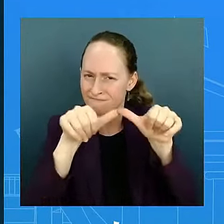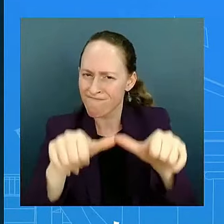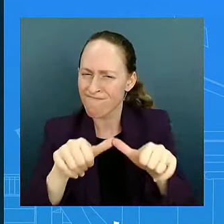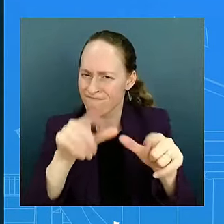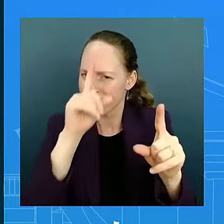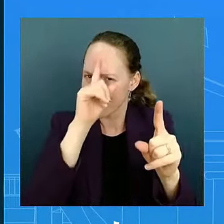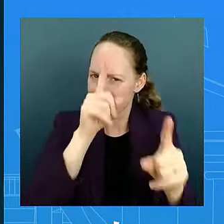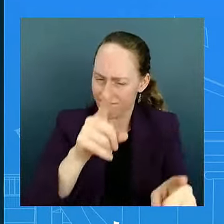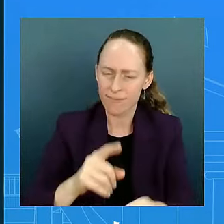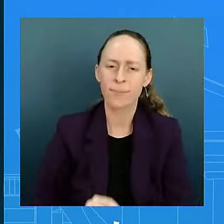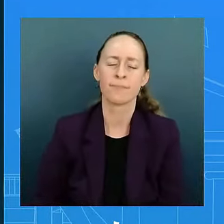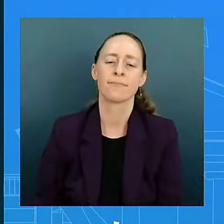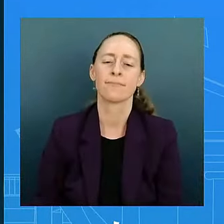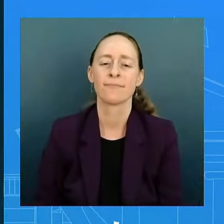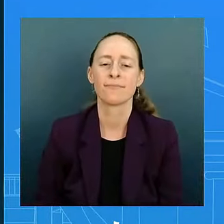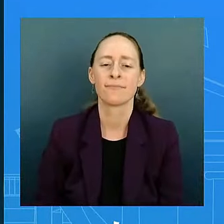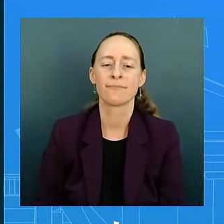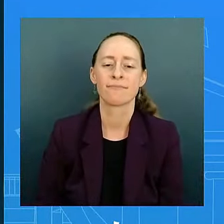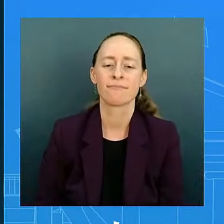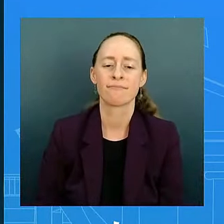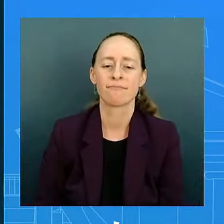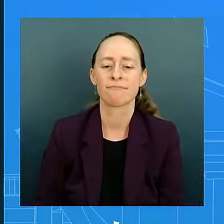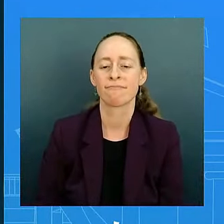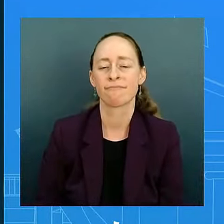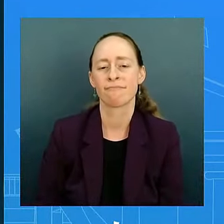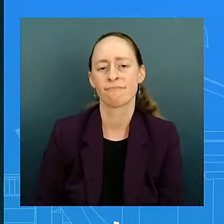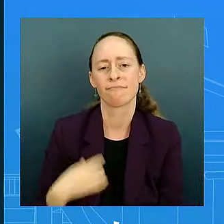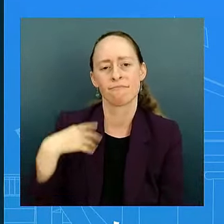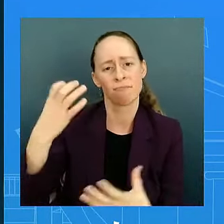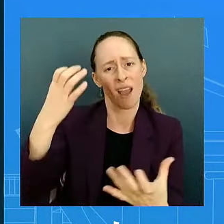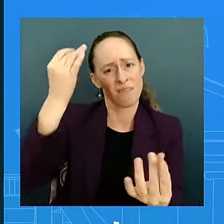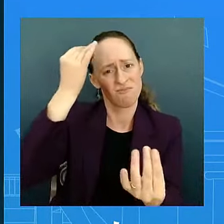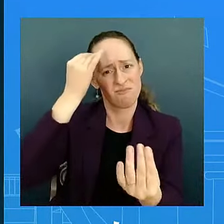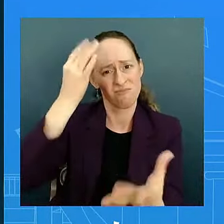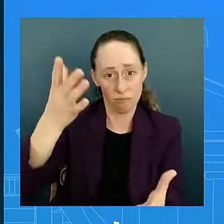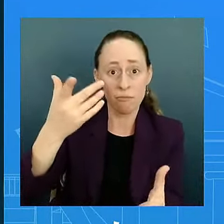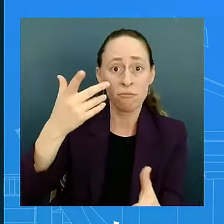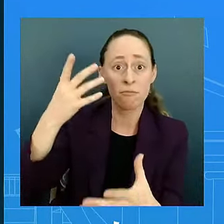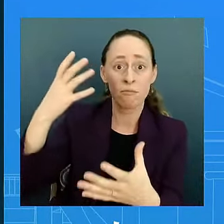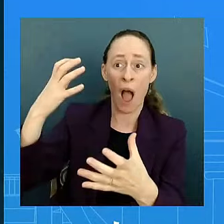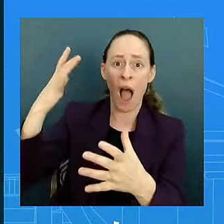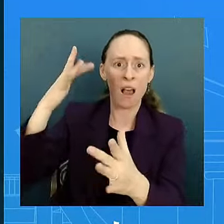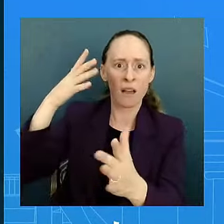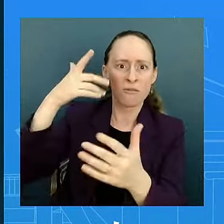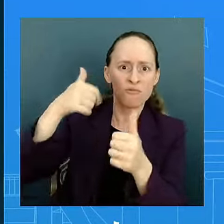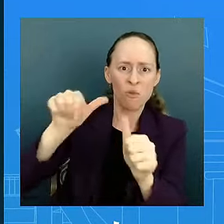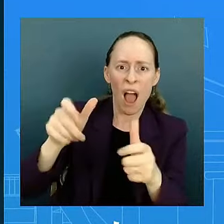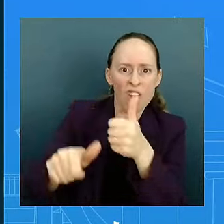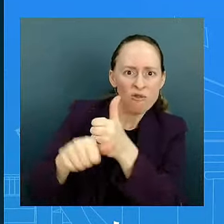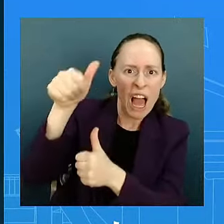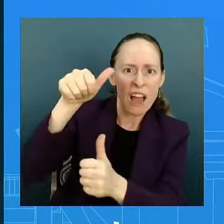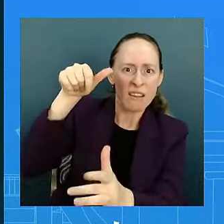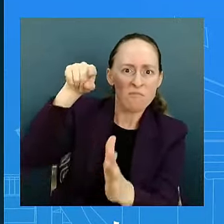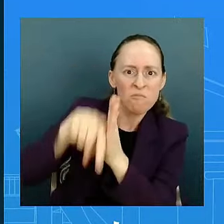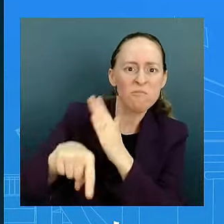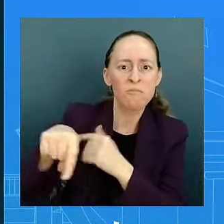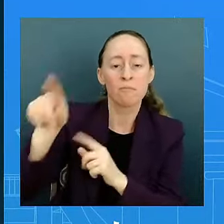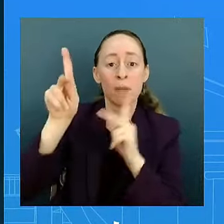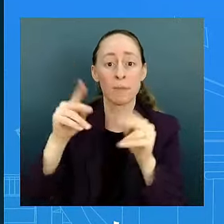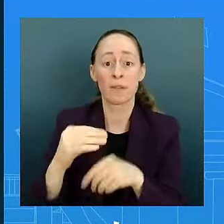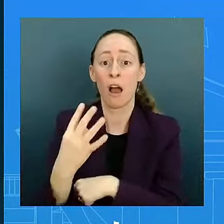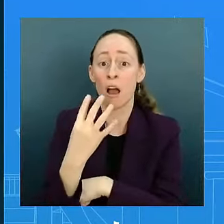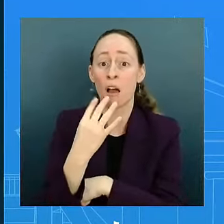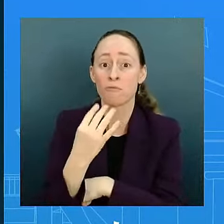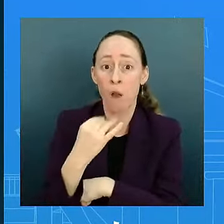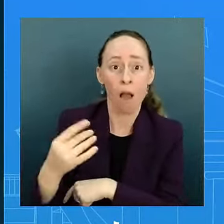you mentioned Hezbollah attacks on Israel last night. I do want to add that while we do not believe the response has started yet, we remain concerned